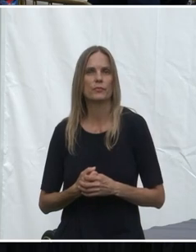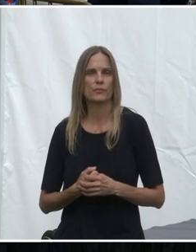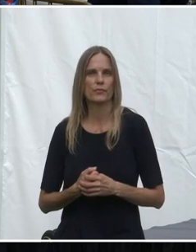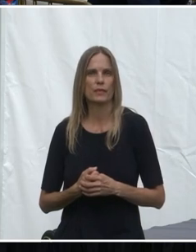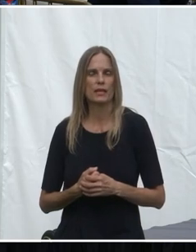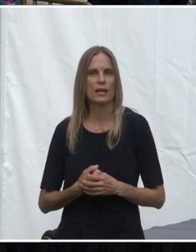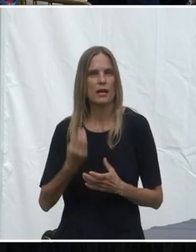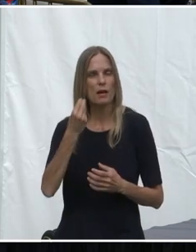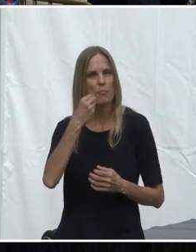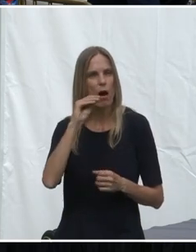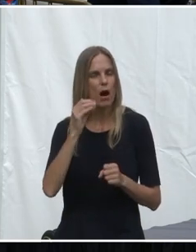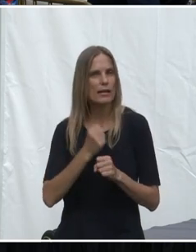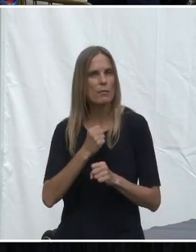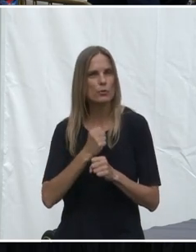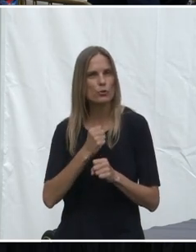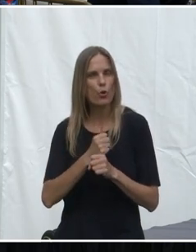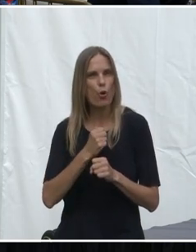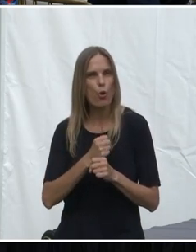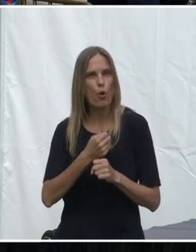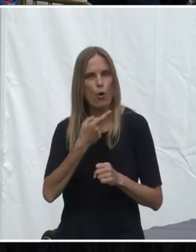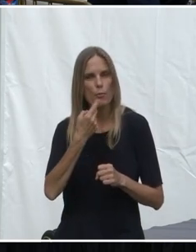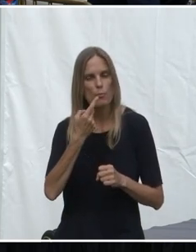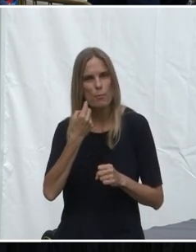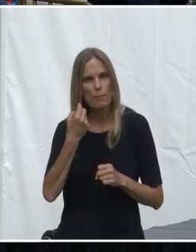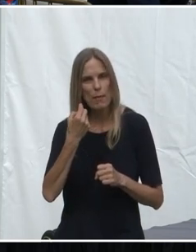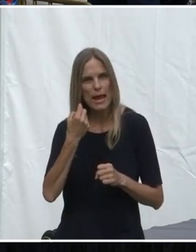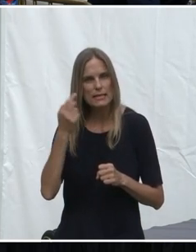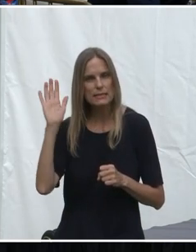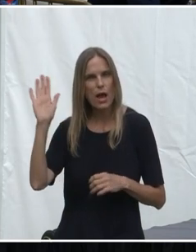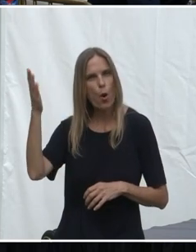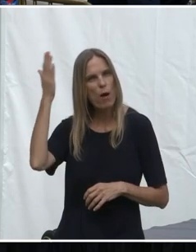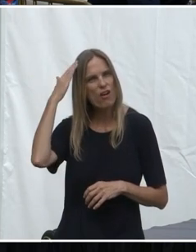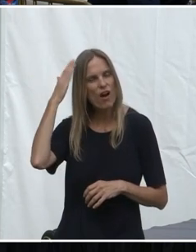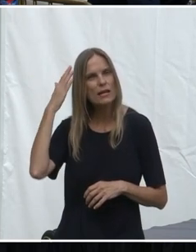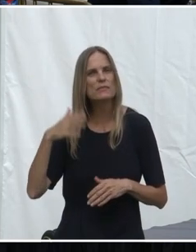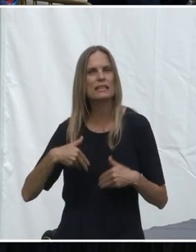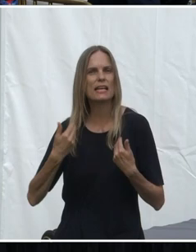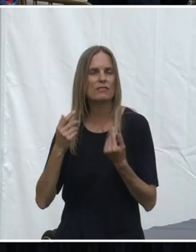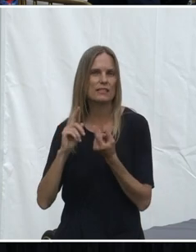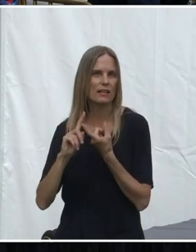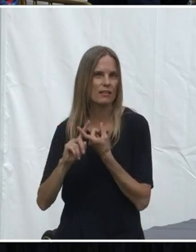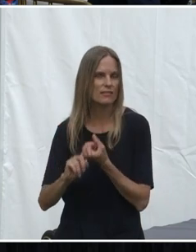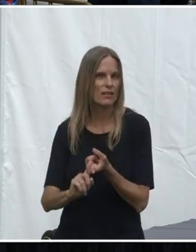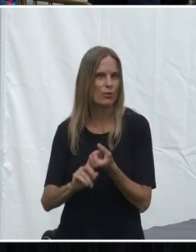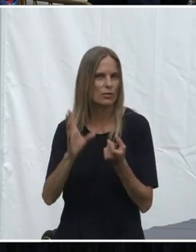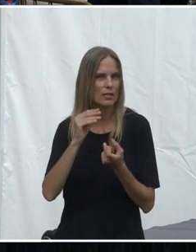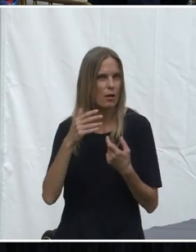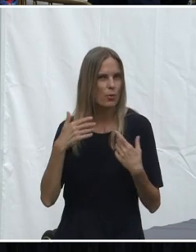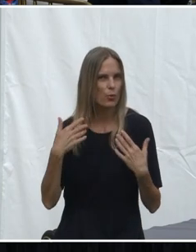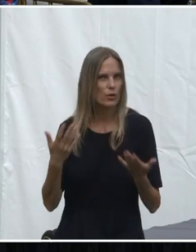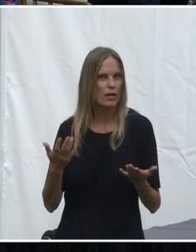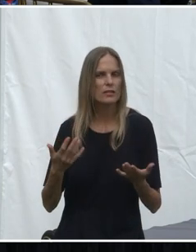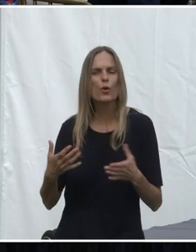work with men's mental health issues, I think there is a combination of